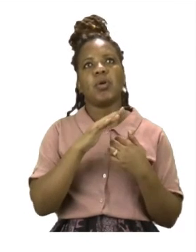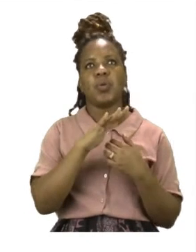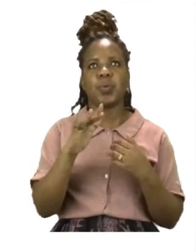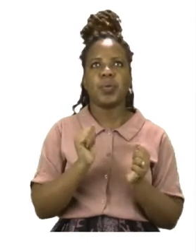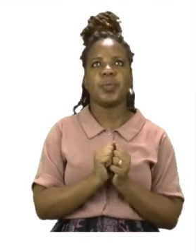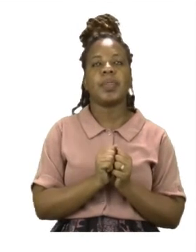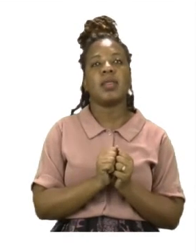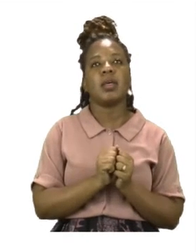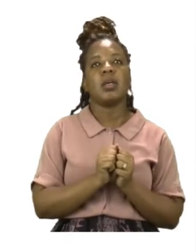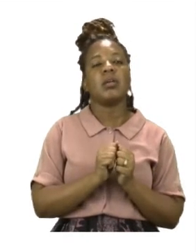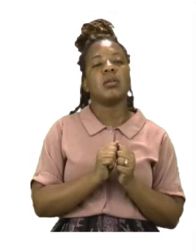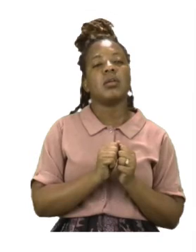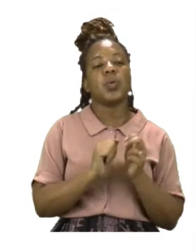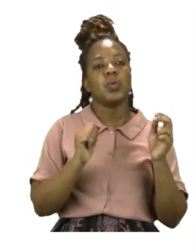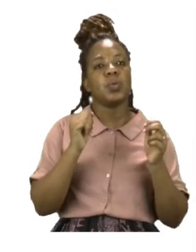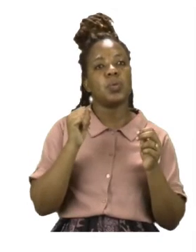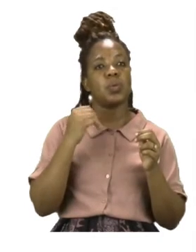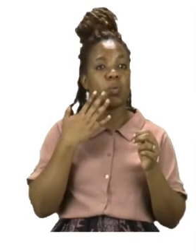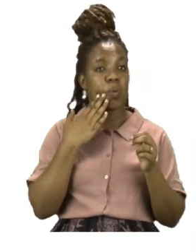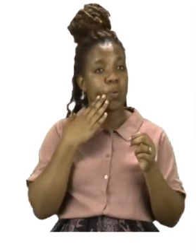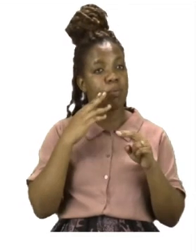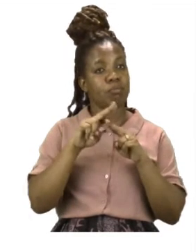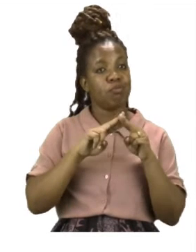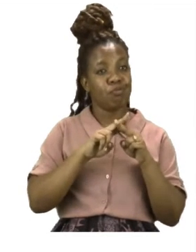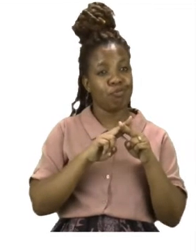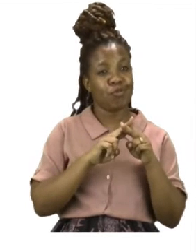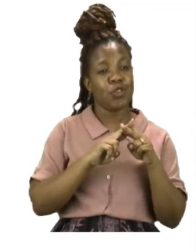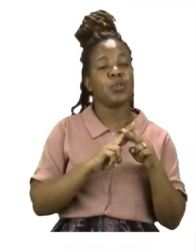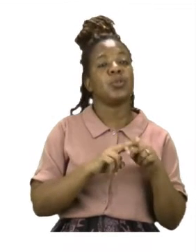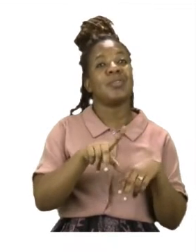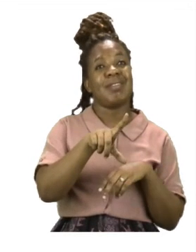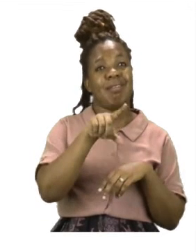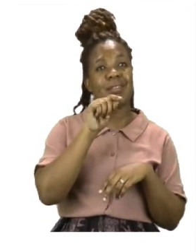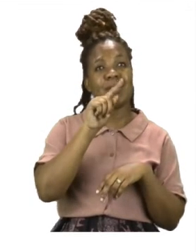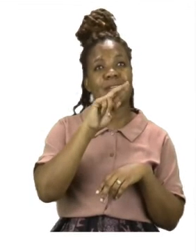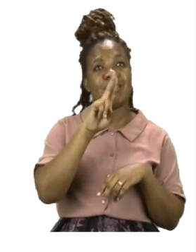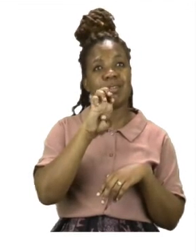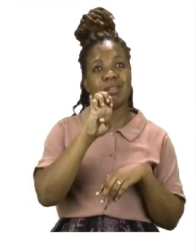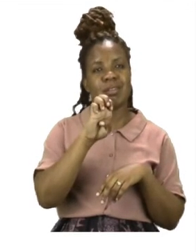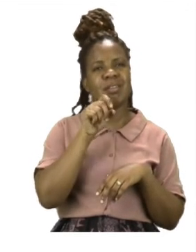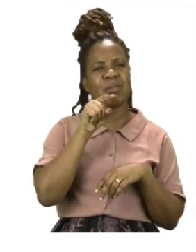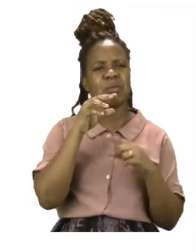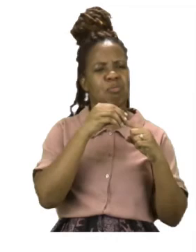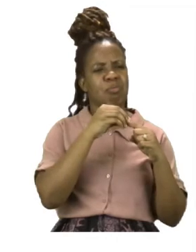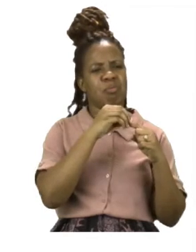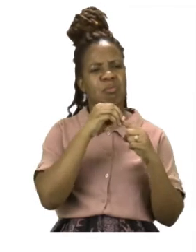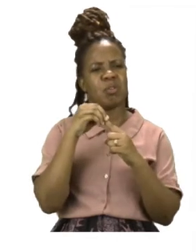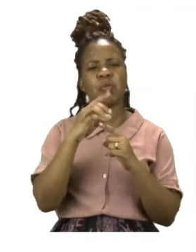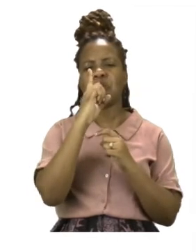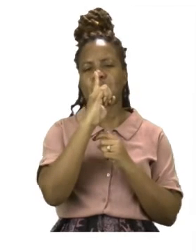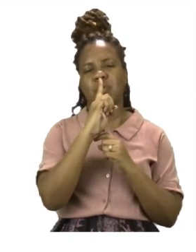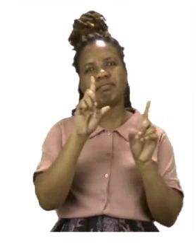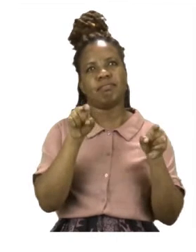one. The apple, the door. And then when